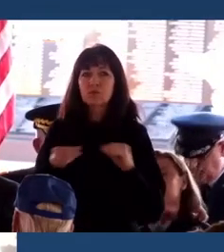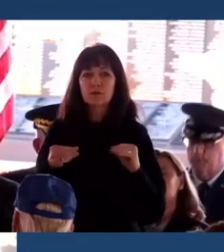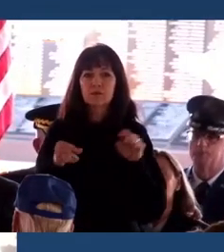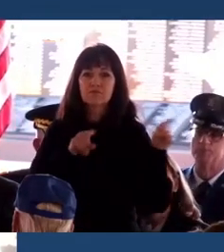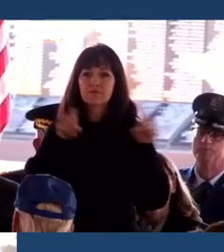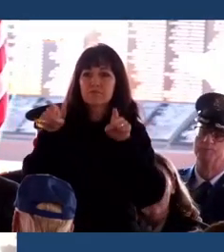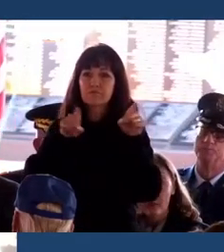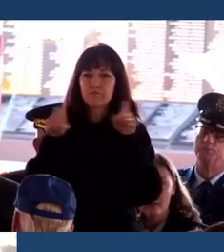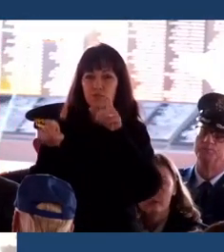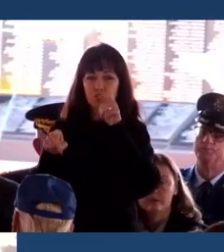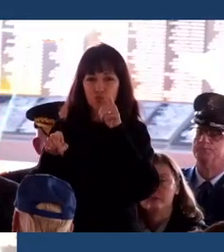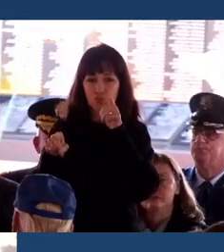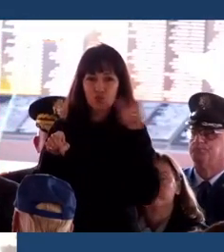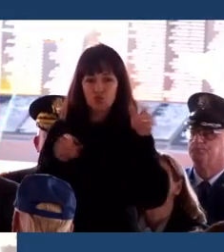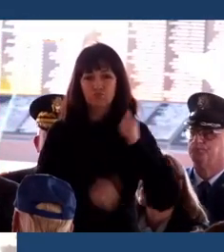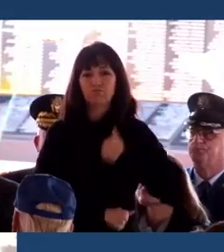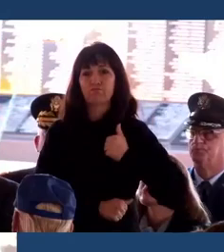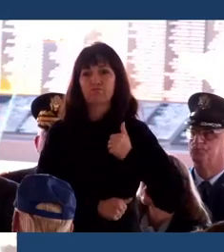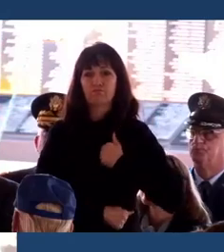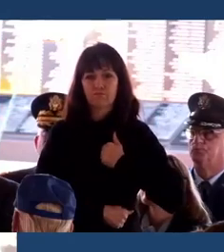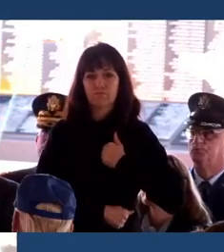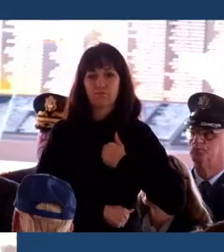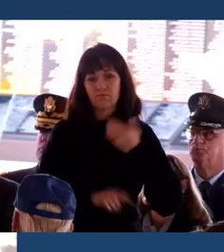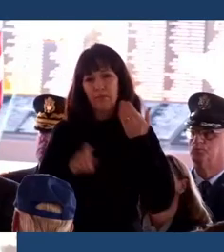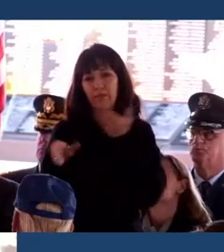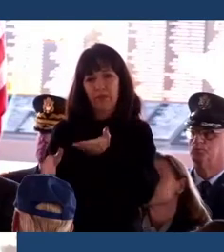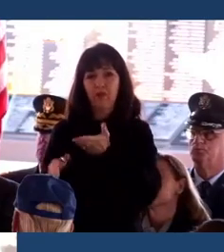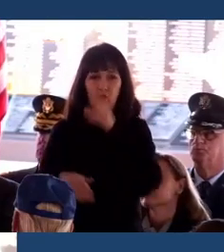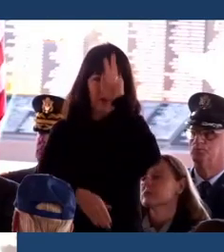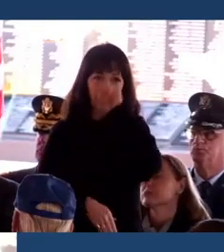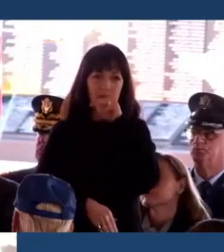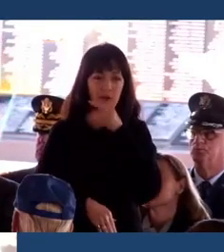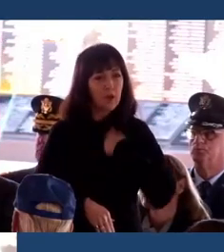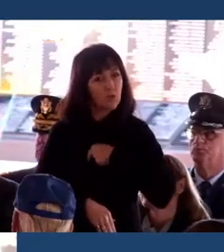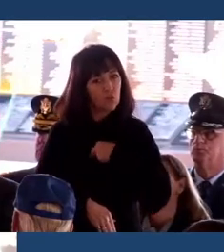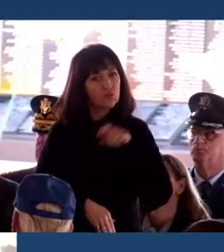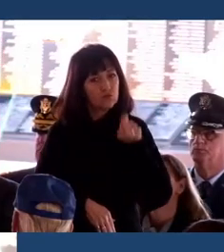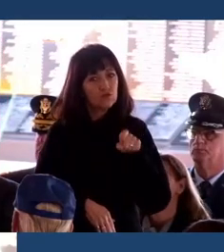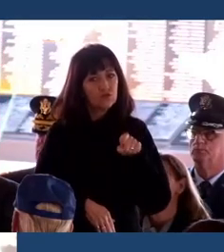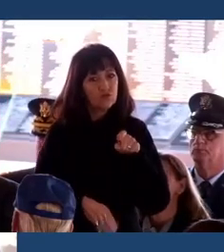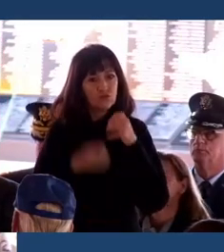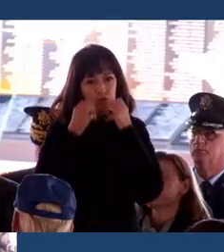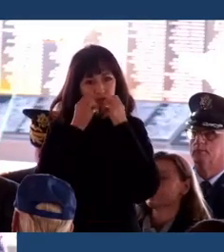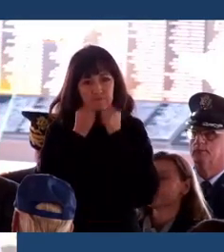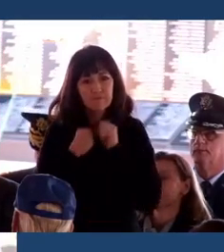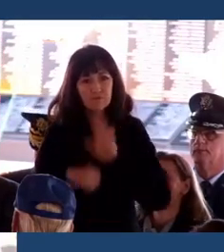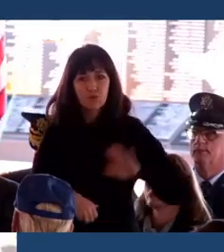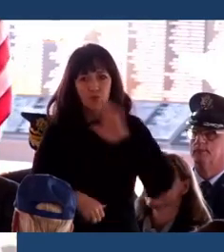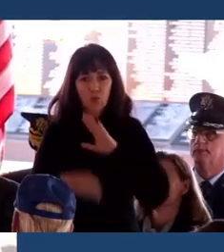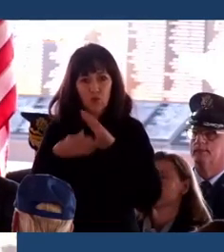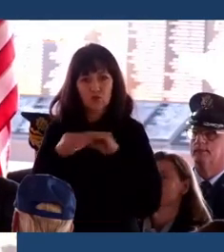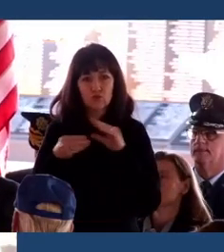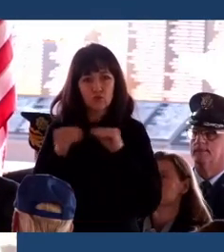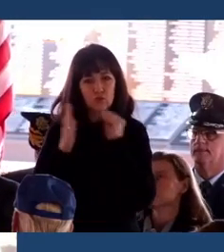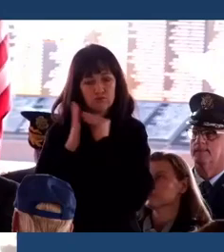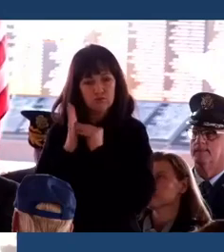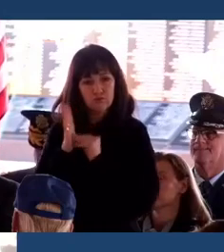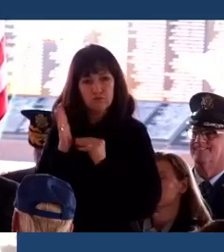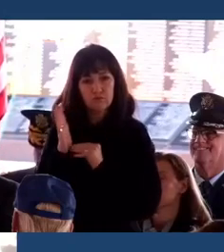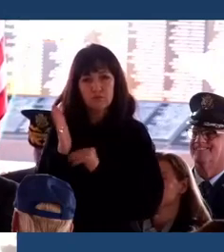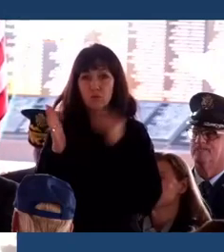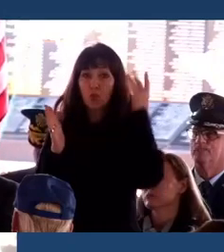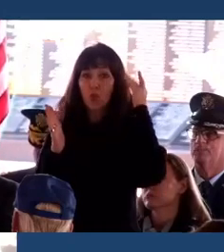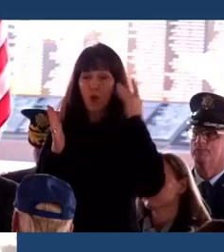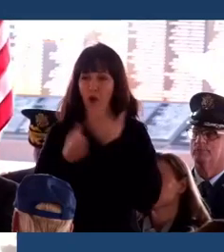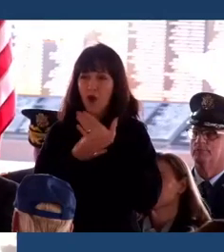Vietnam, stories that we should capture for posterity every day, not just on